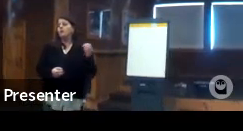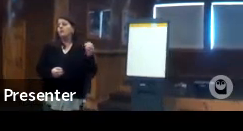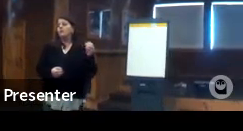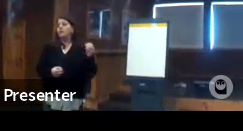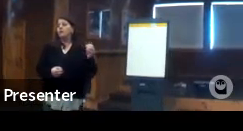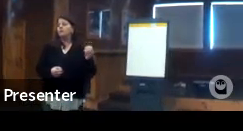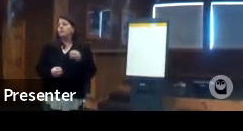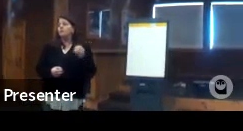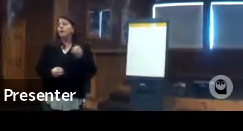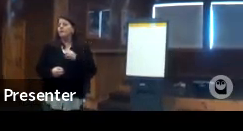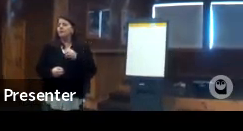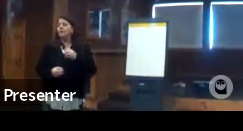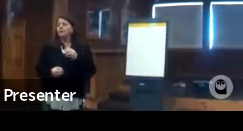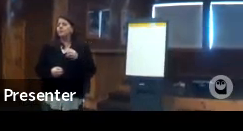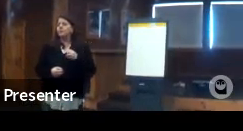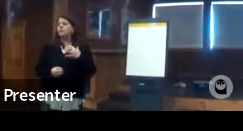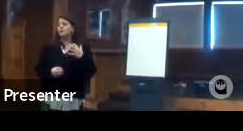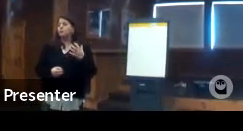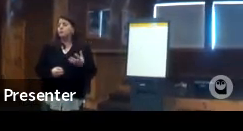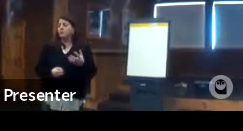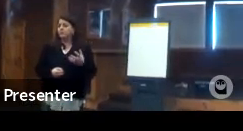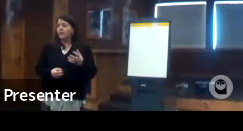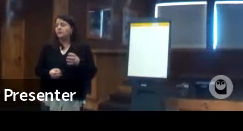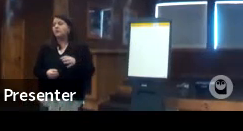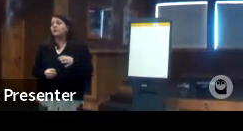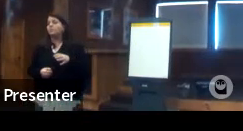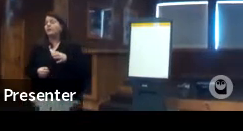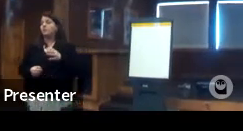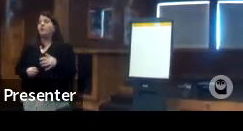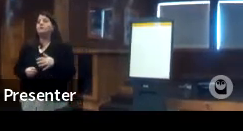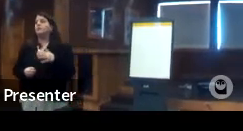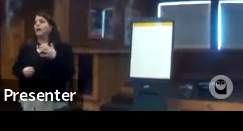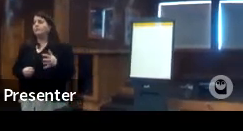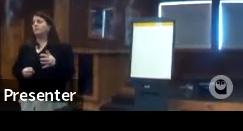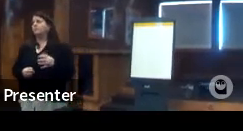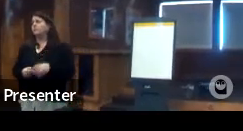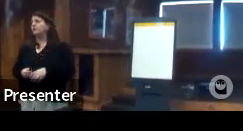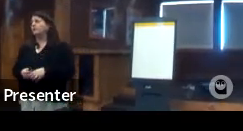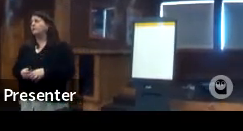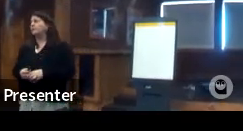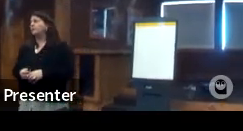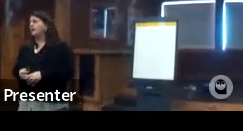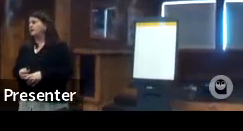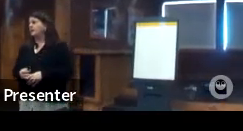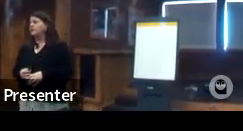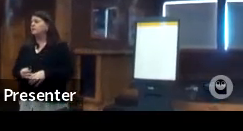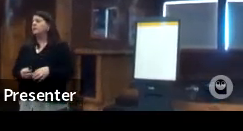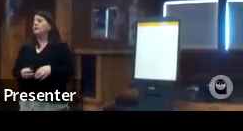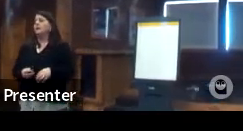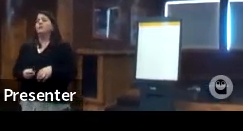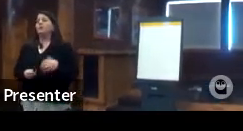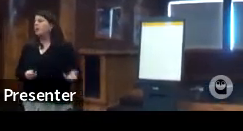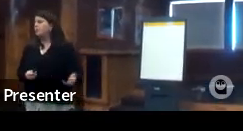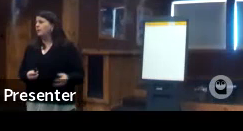trauma. There's a lot of trauma evidence, especially in sexual assault cases, but it's also absolutely there in domestic violence